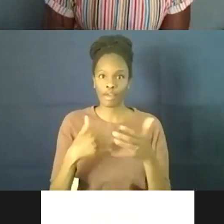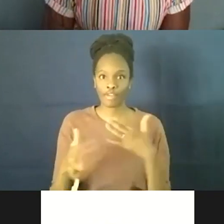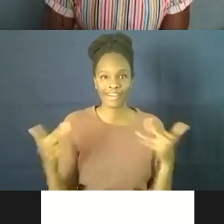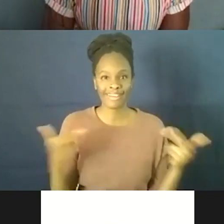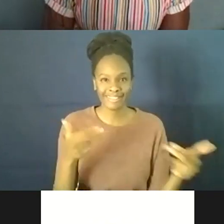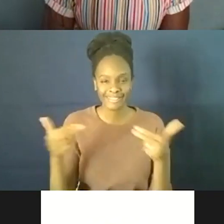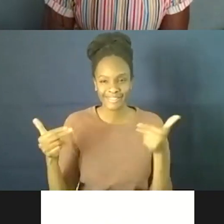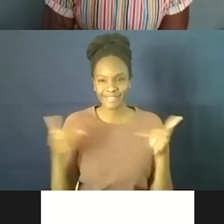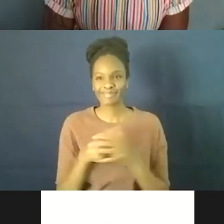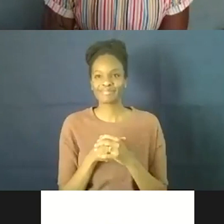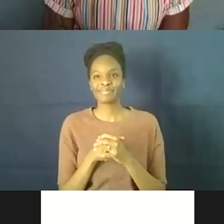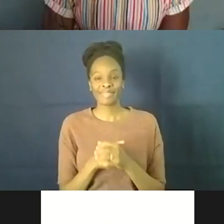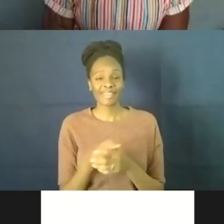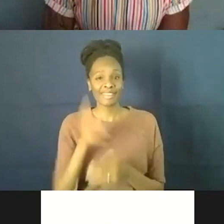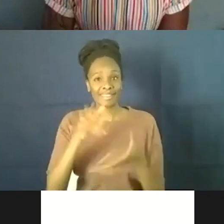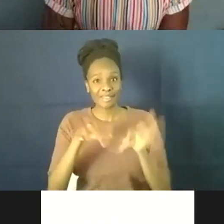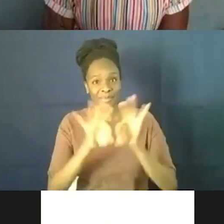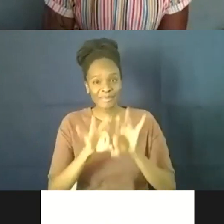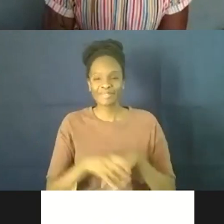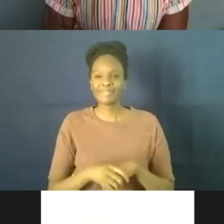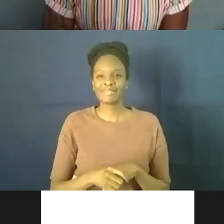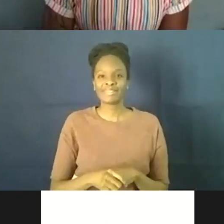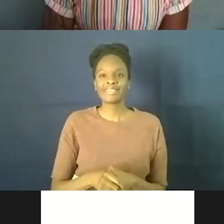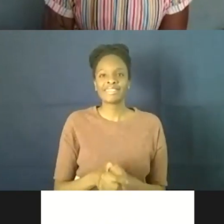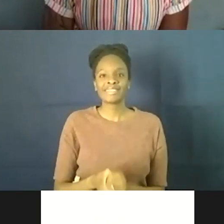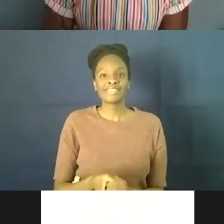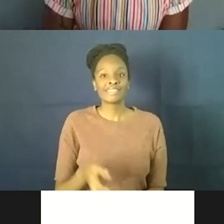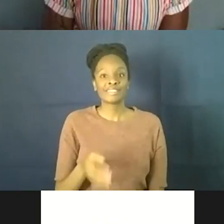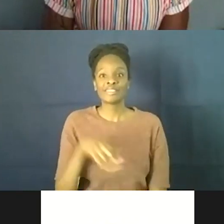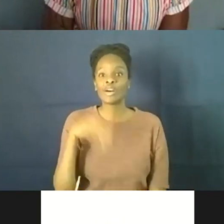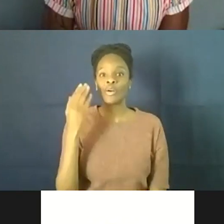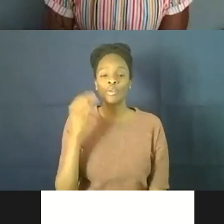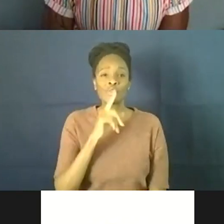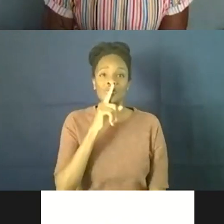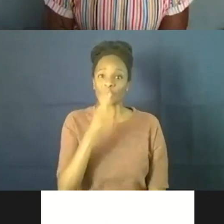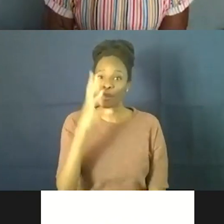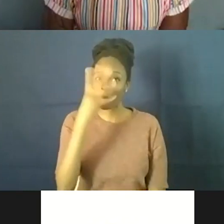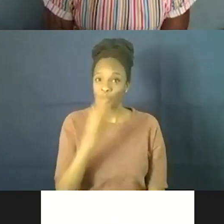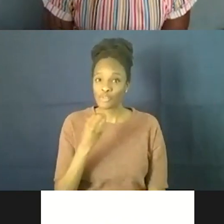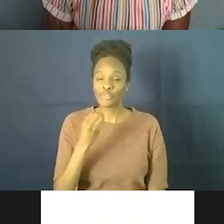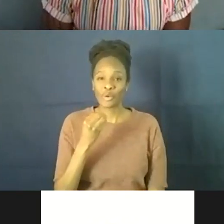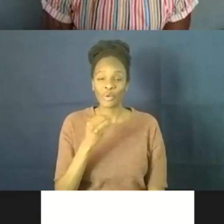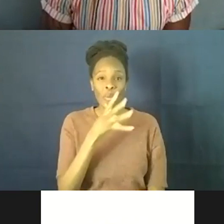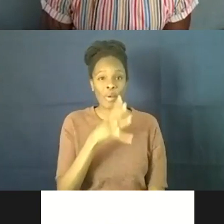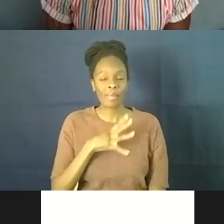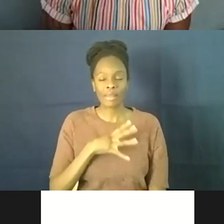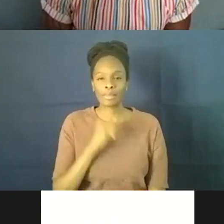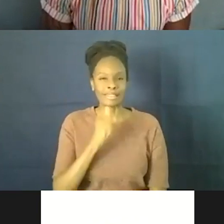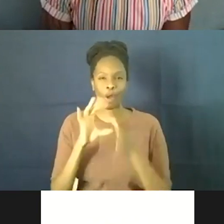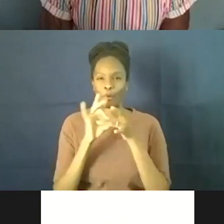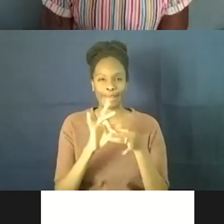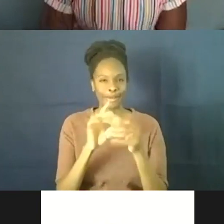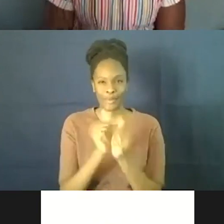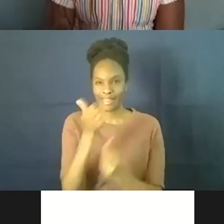Persian lives matter, Nastaran. Yeah. Well, Nastaran is an amazingly beautiful woman, I might add. Not that that has anything to do with anything.